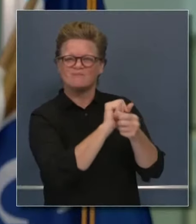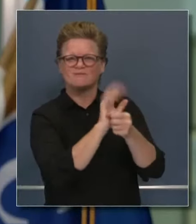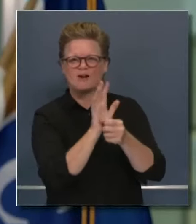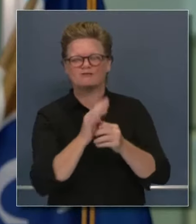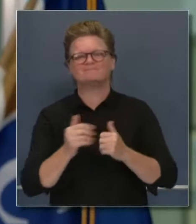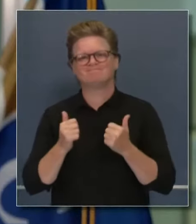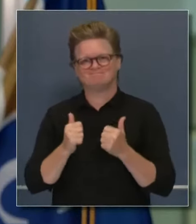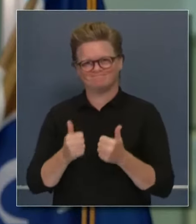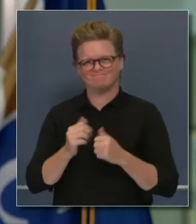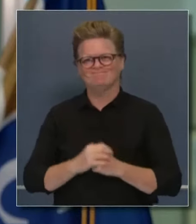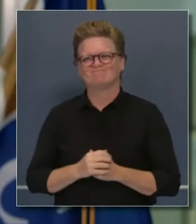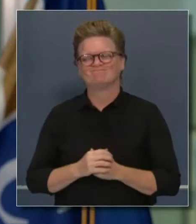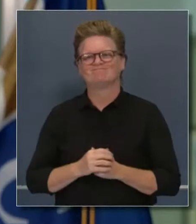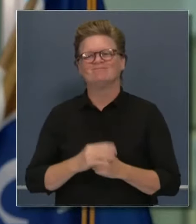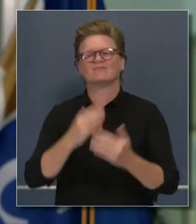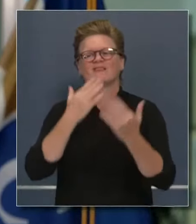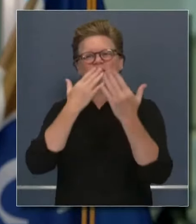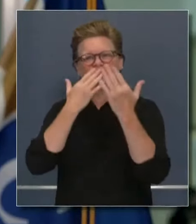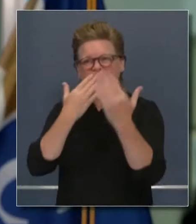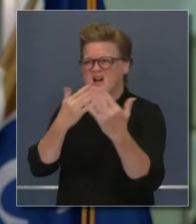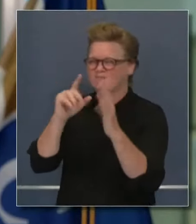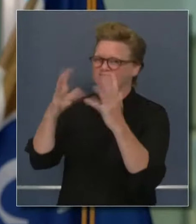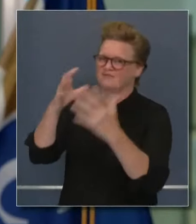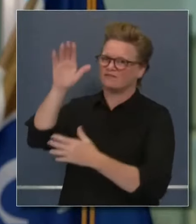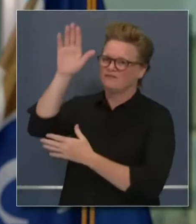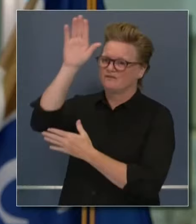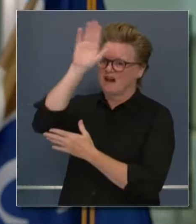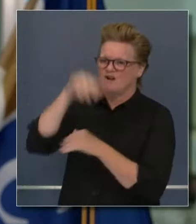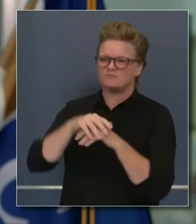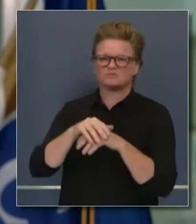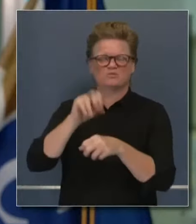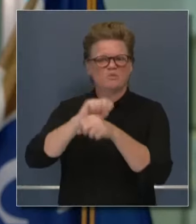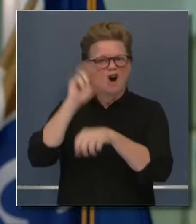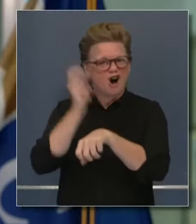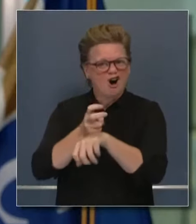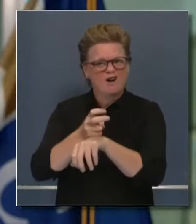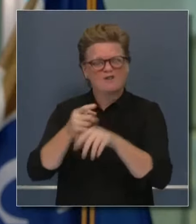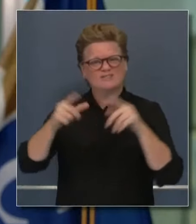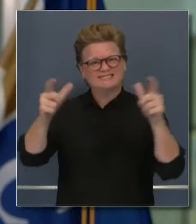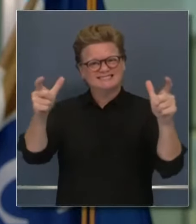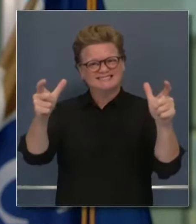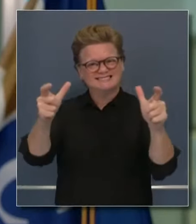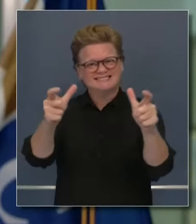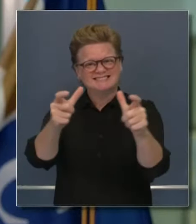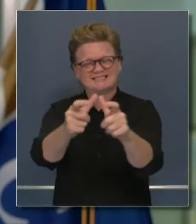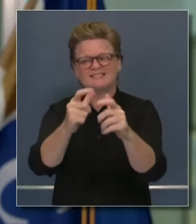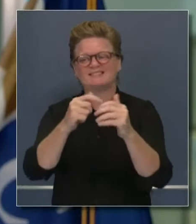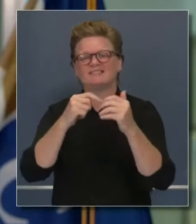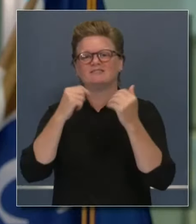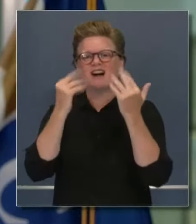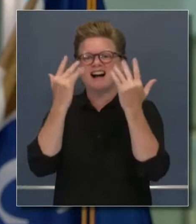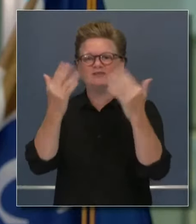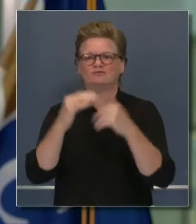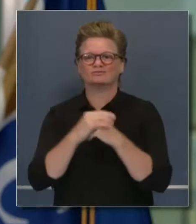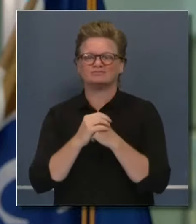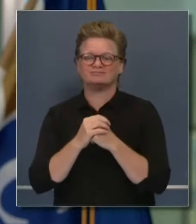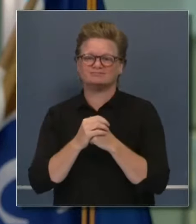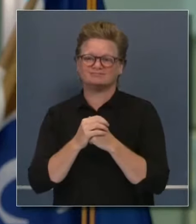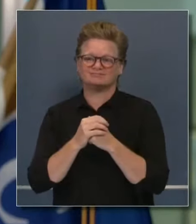thank all those firefighters for extinguishing those wildfires, so many that have become household names,